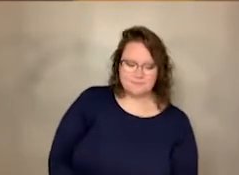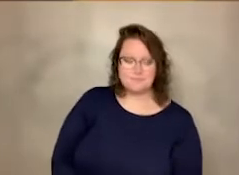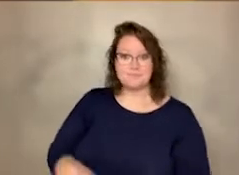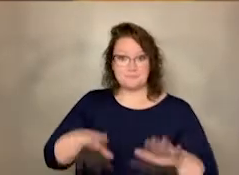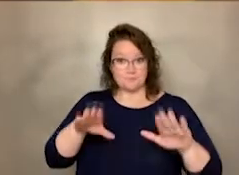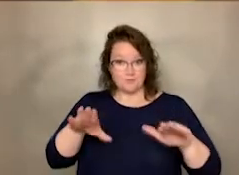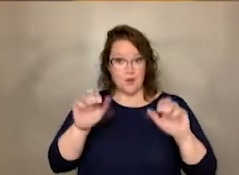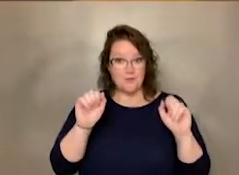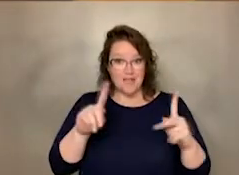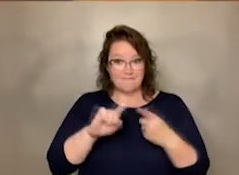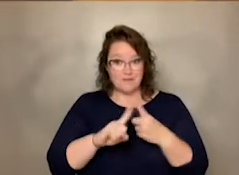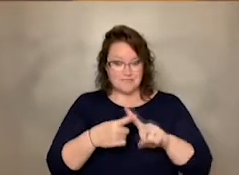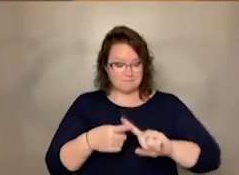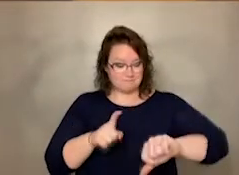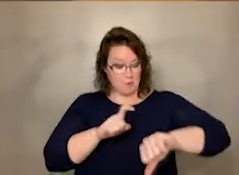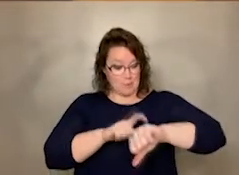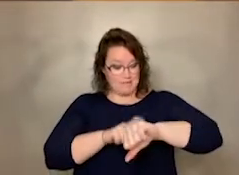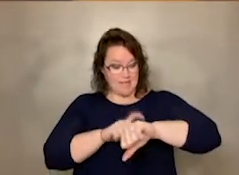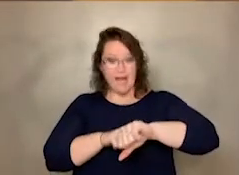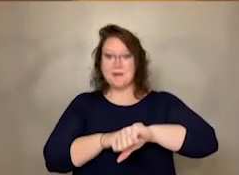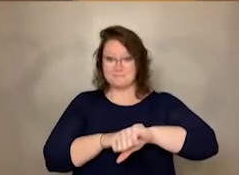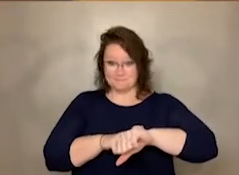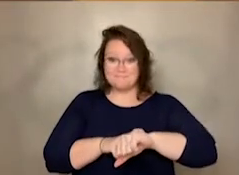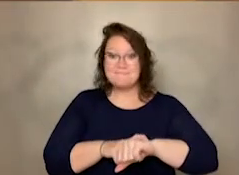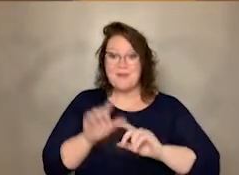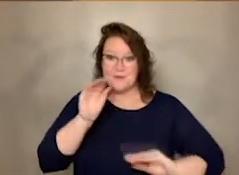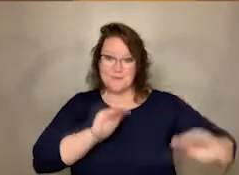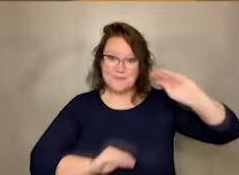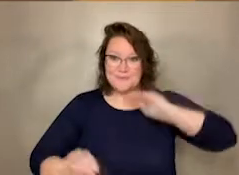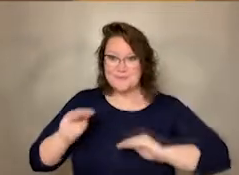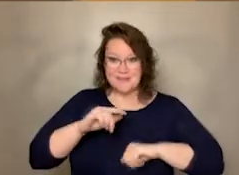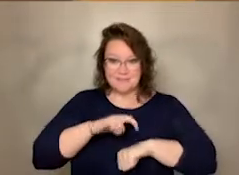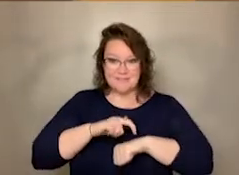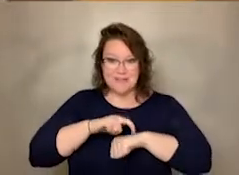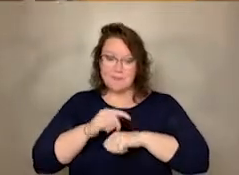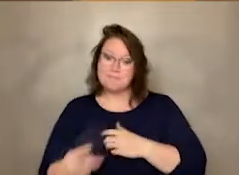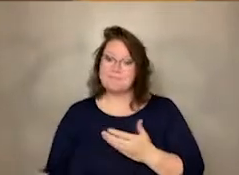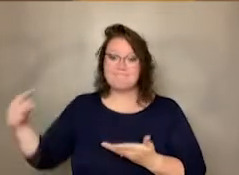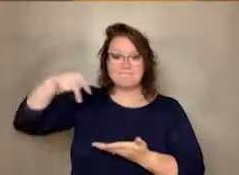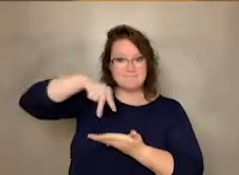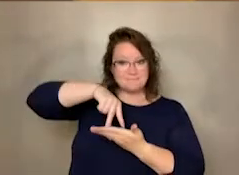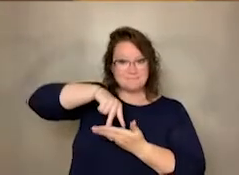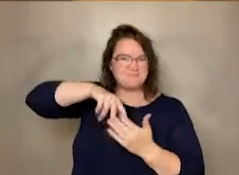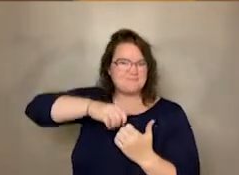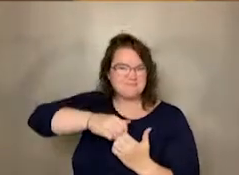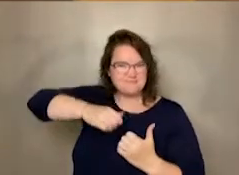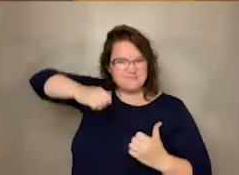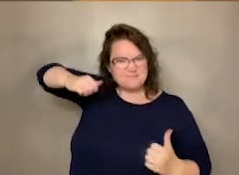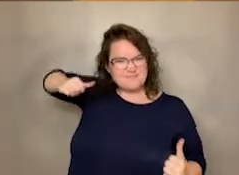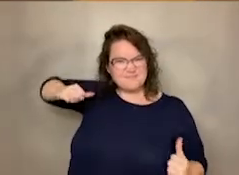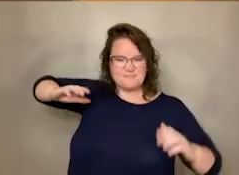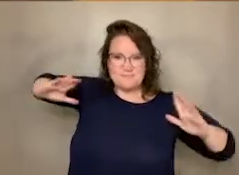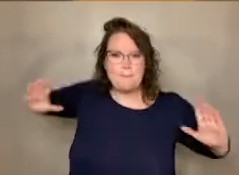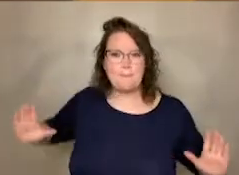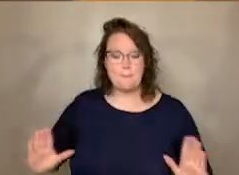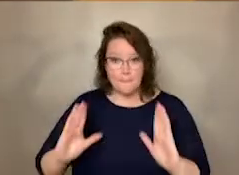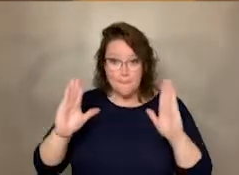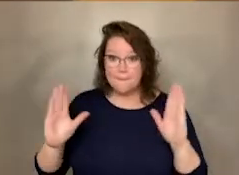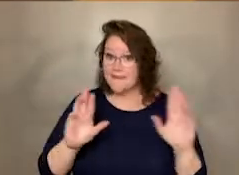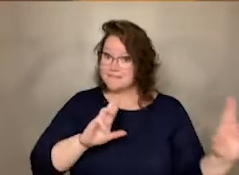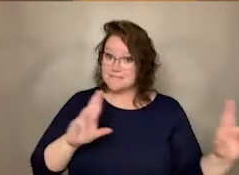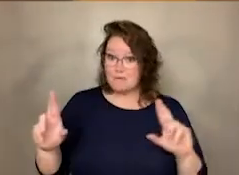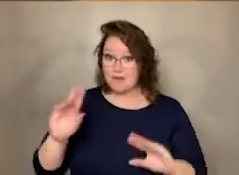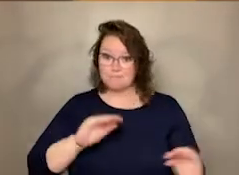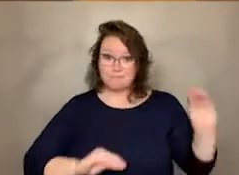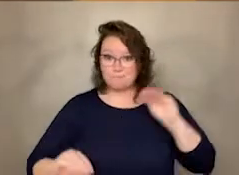Okay, friends, what time is it? It's wiggle time. Stand up, stretch out those muscles, get them going. Let's get